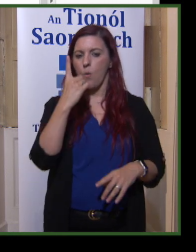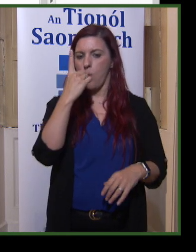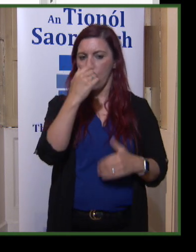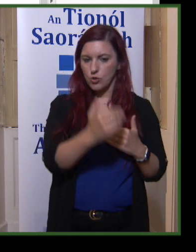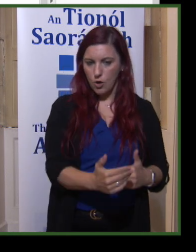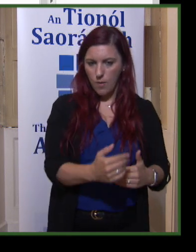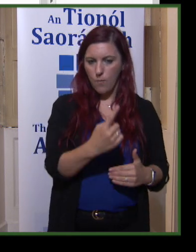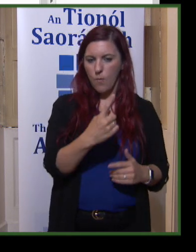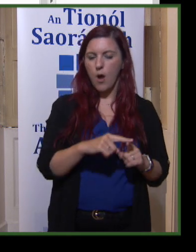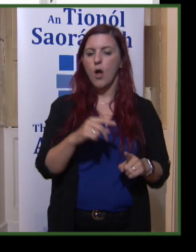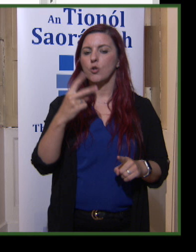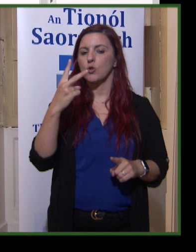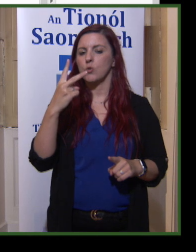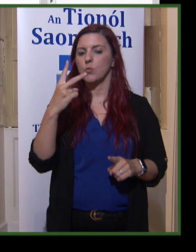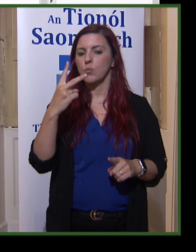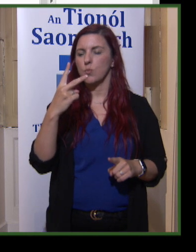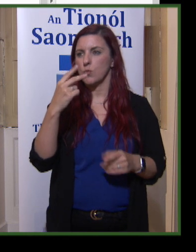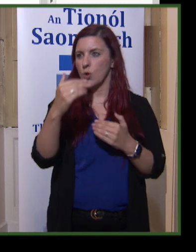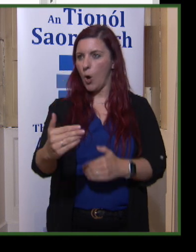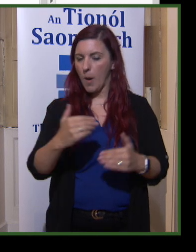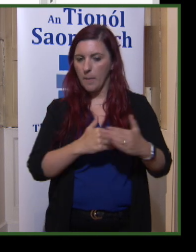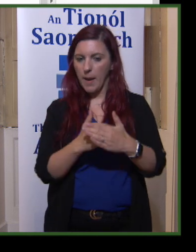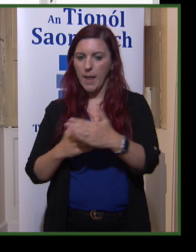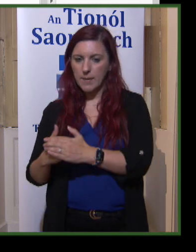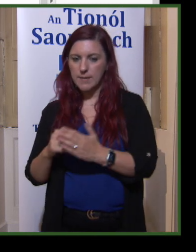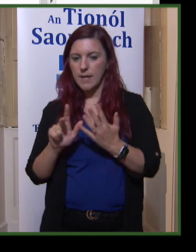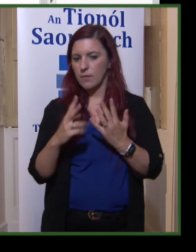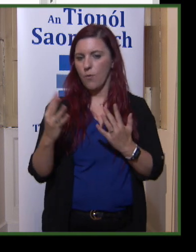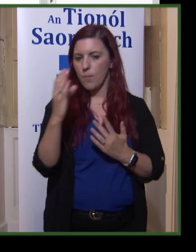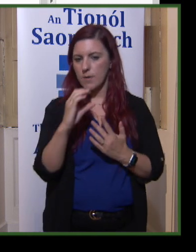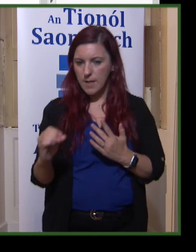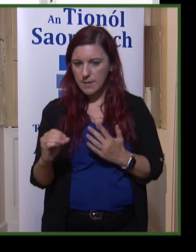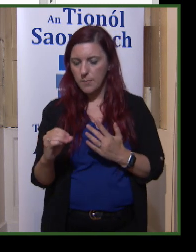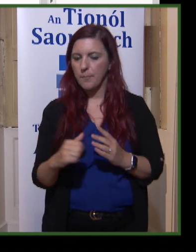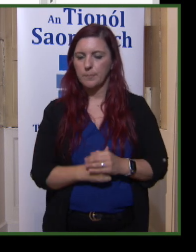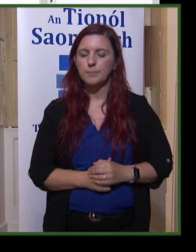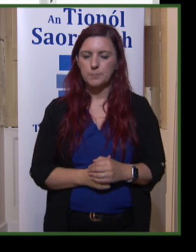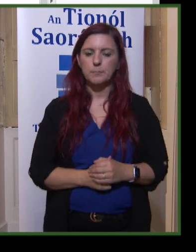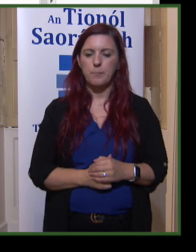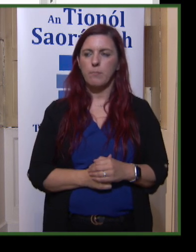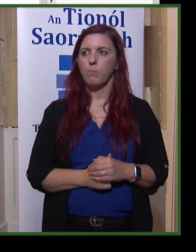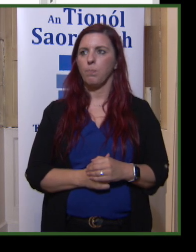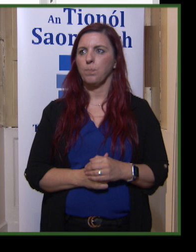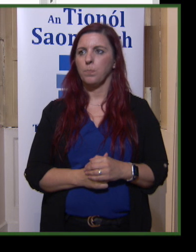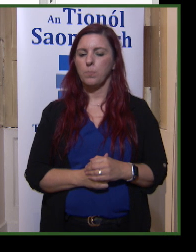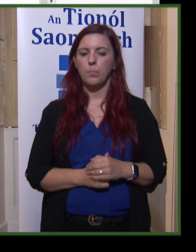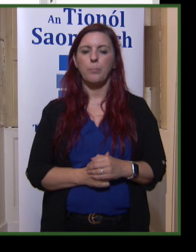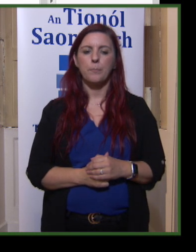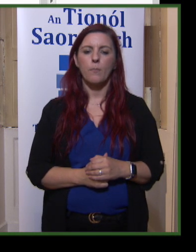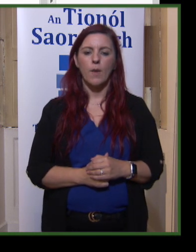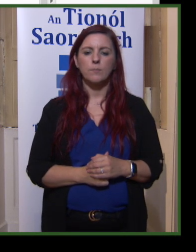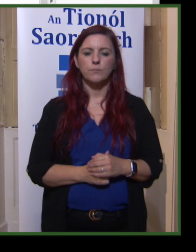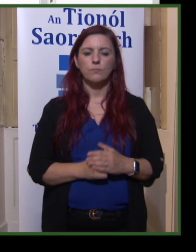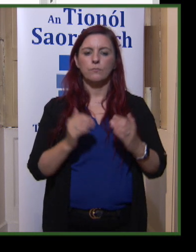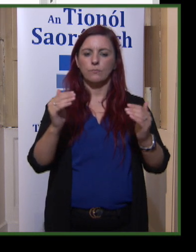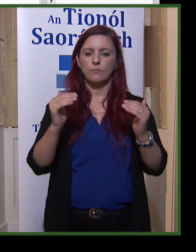said 2 terms only, 15% said no limits, and 1% said 1 term only. Should there